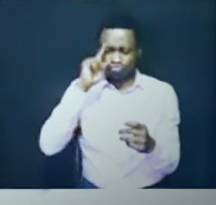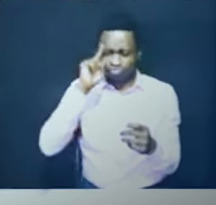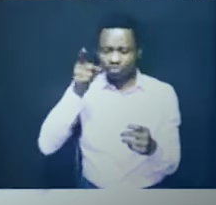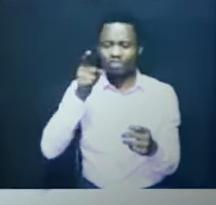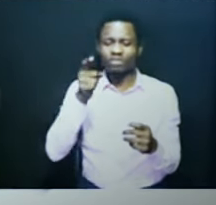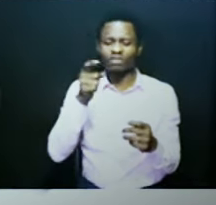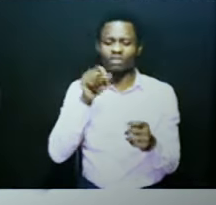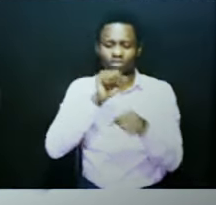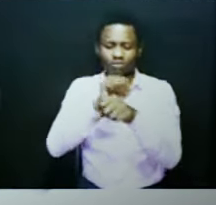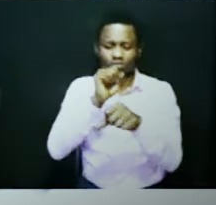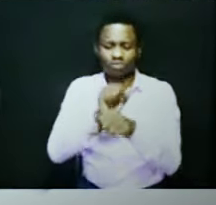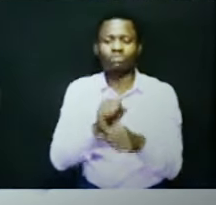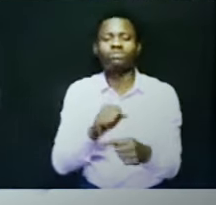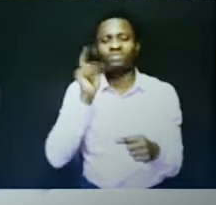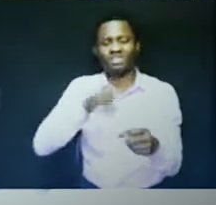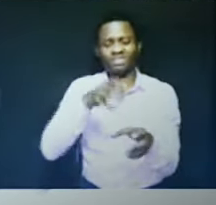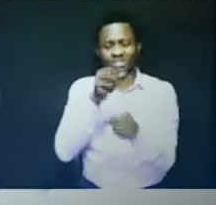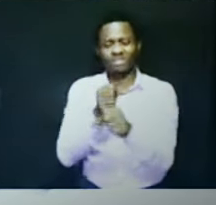Unquote, Aristotle.